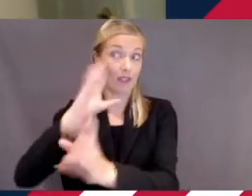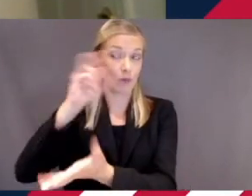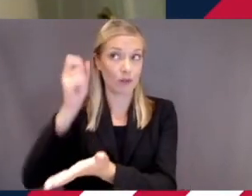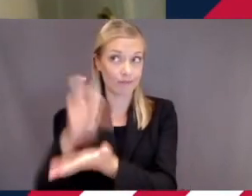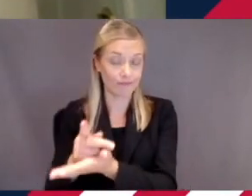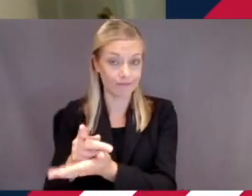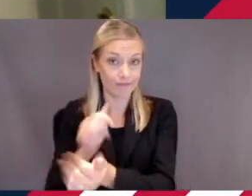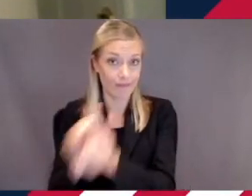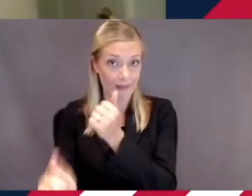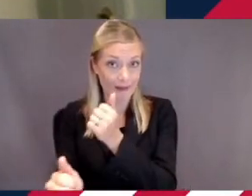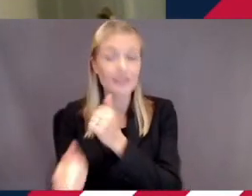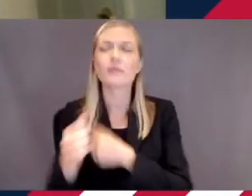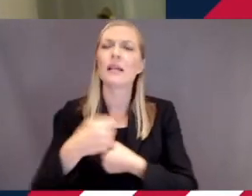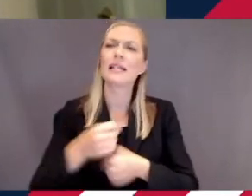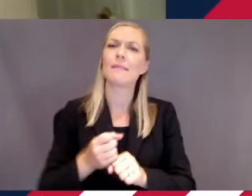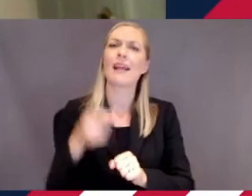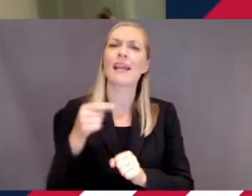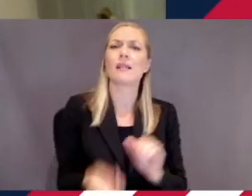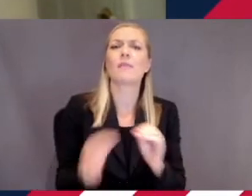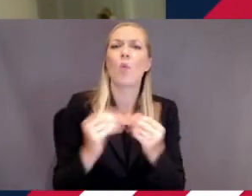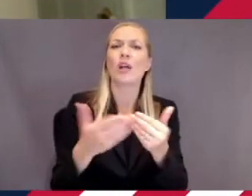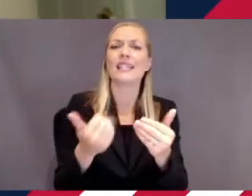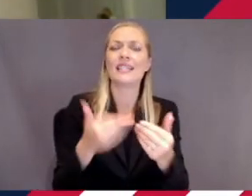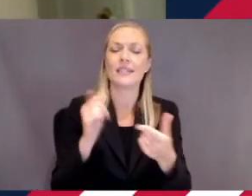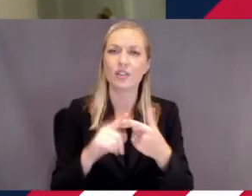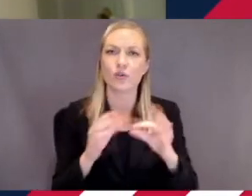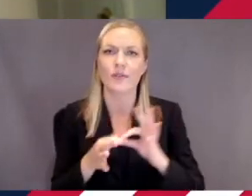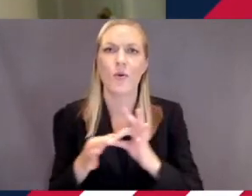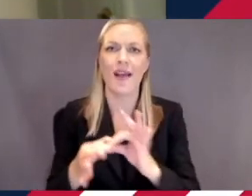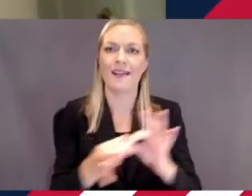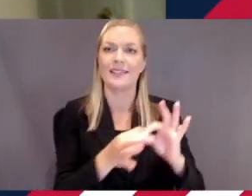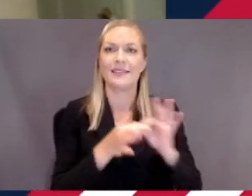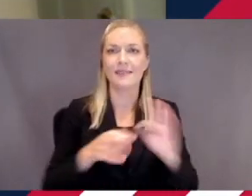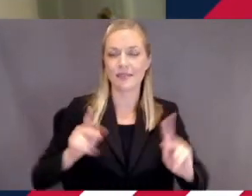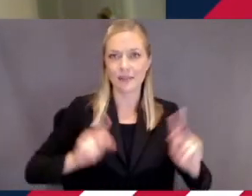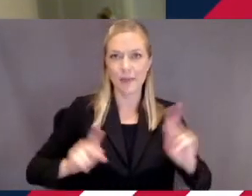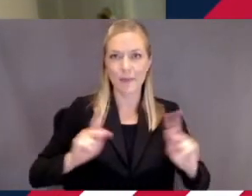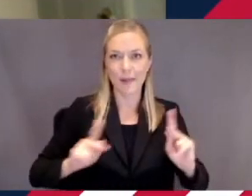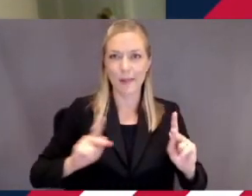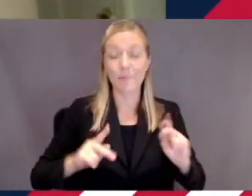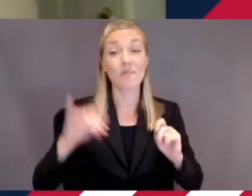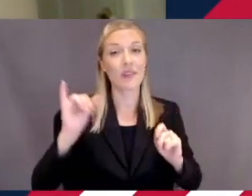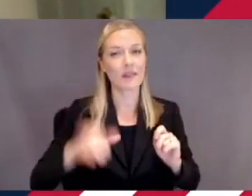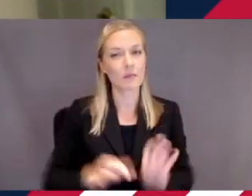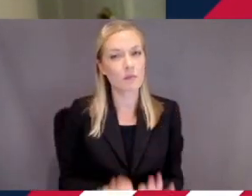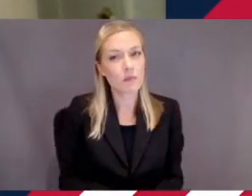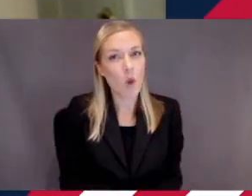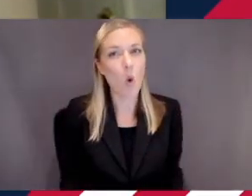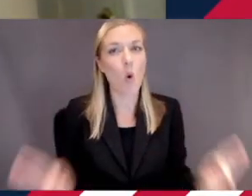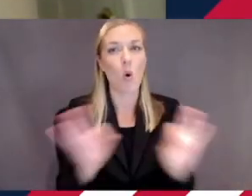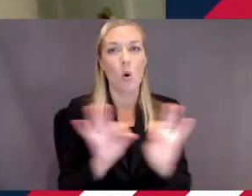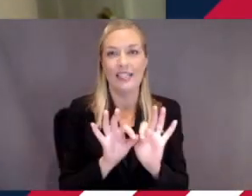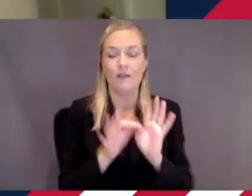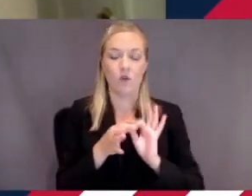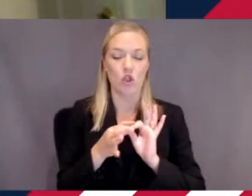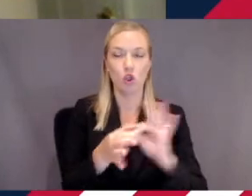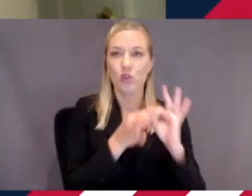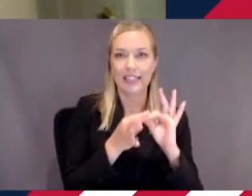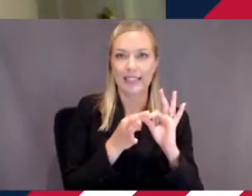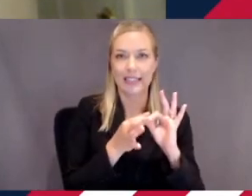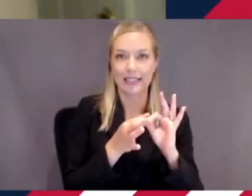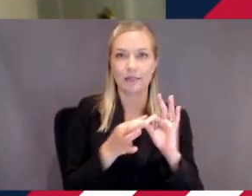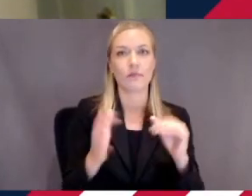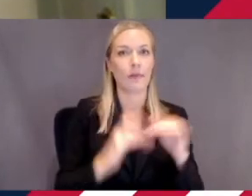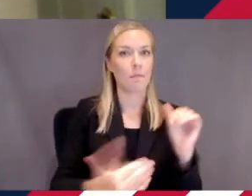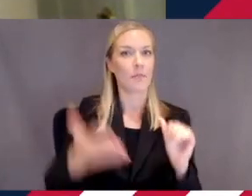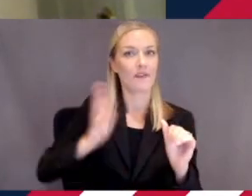party at a time when our unity in defeating Trump and electing Joe Biden president is more important than ever. So I ask everyone